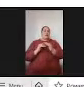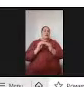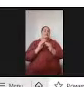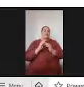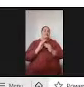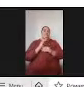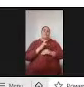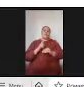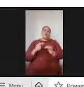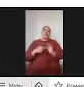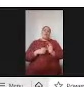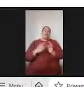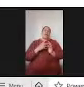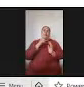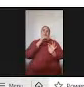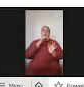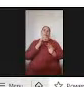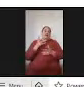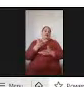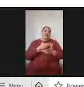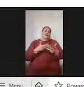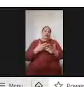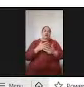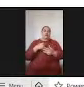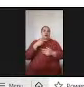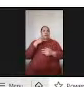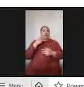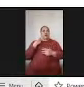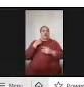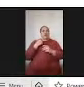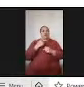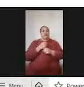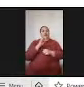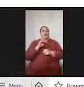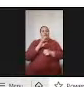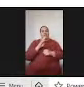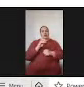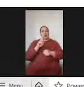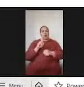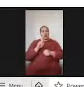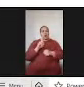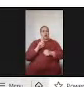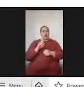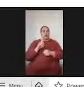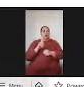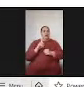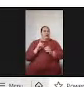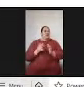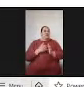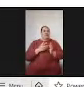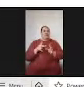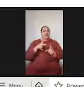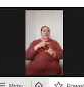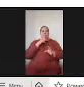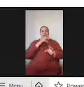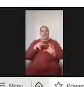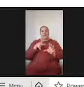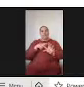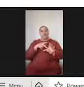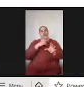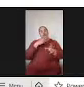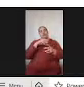when there are, just my last check, I think there are just over 41 off-the-shelf public engagement tools that are